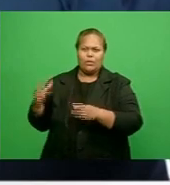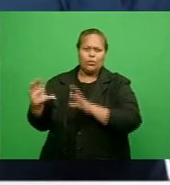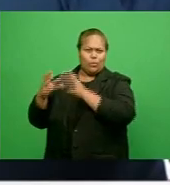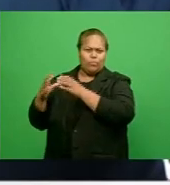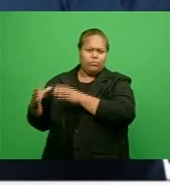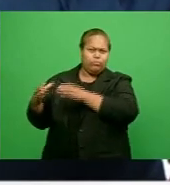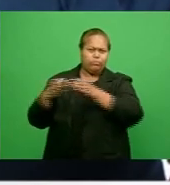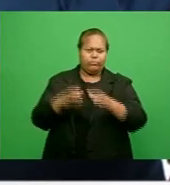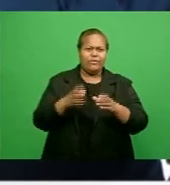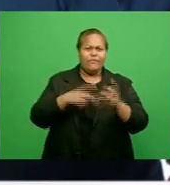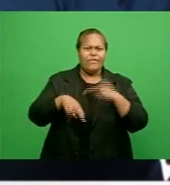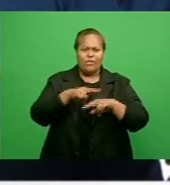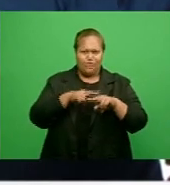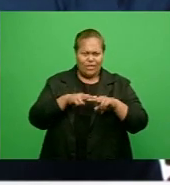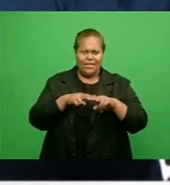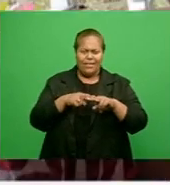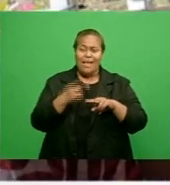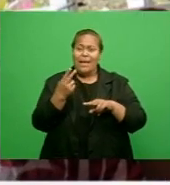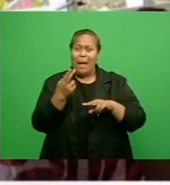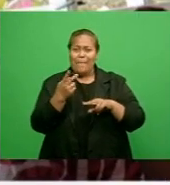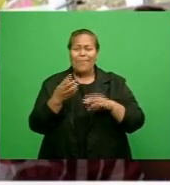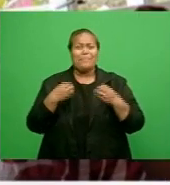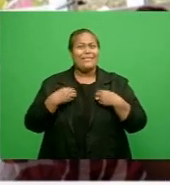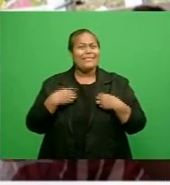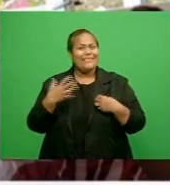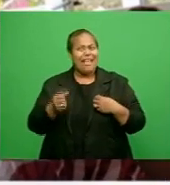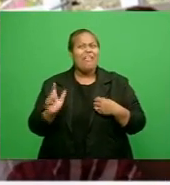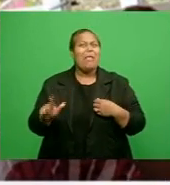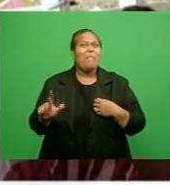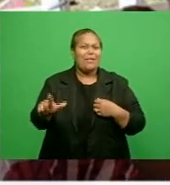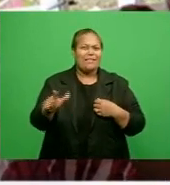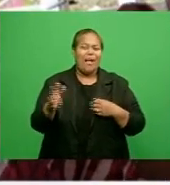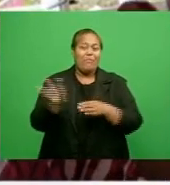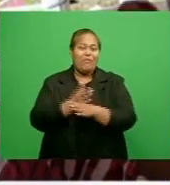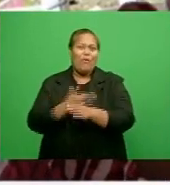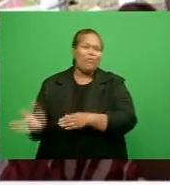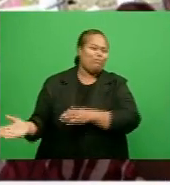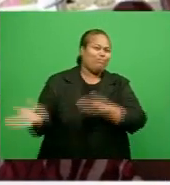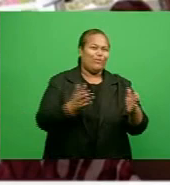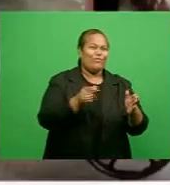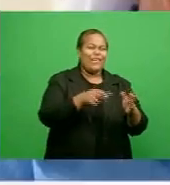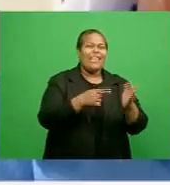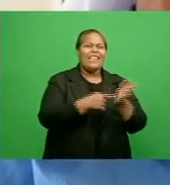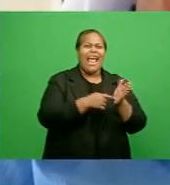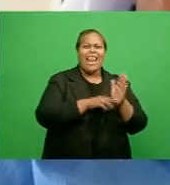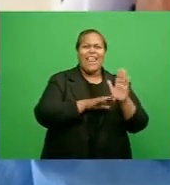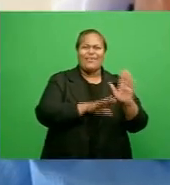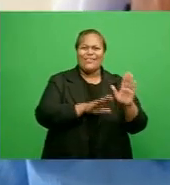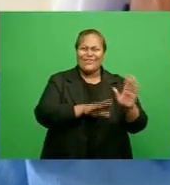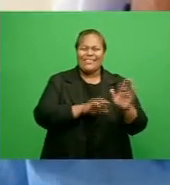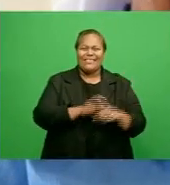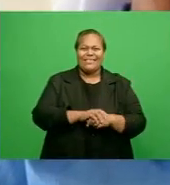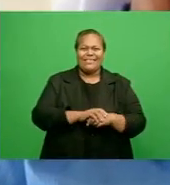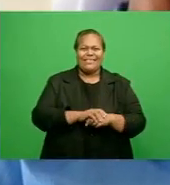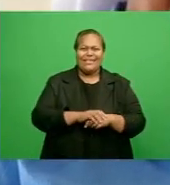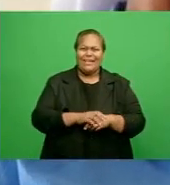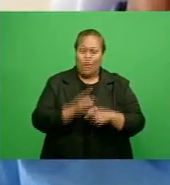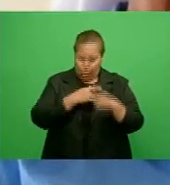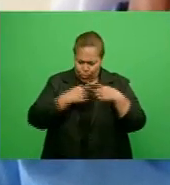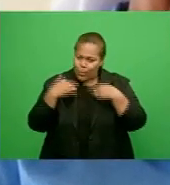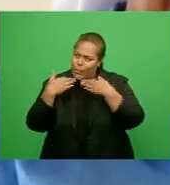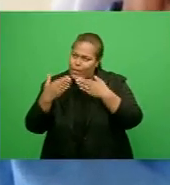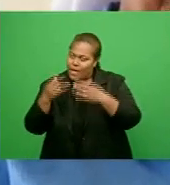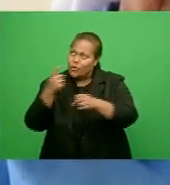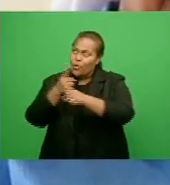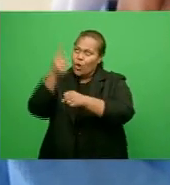couple owned a business in Batiri, Lambasa before moving to Tailevu. We thank God for her, for the long service she's been